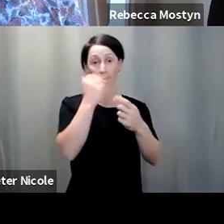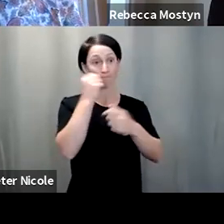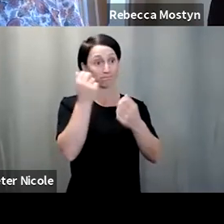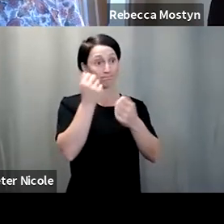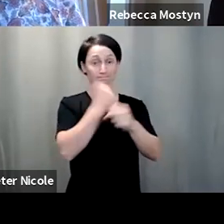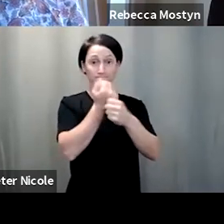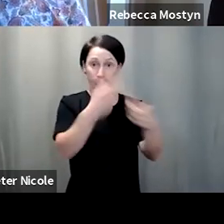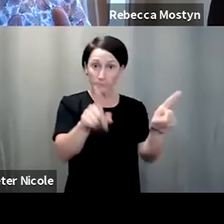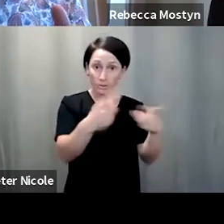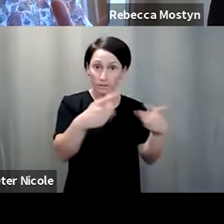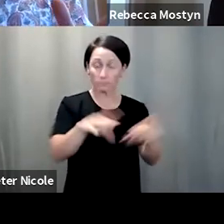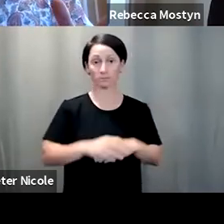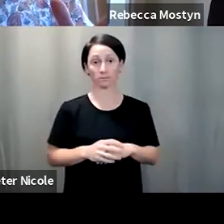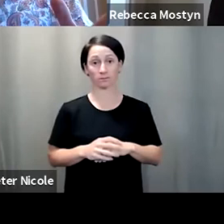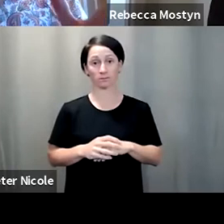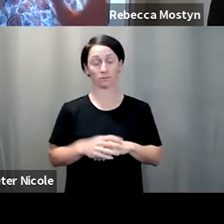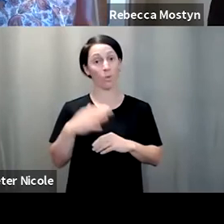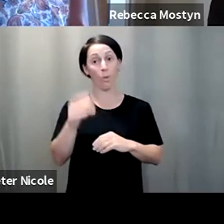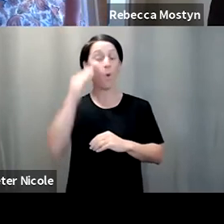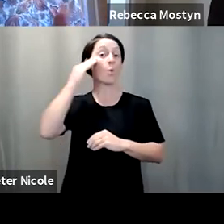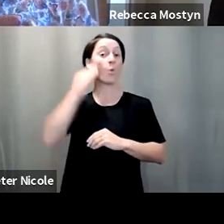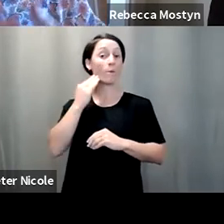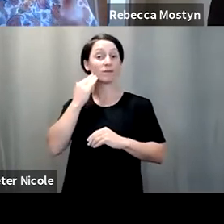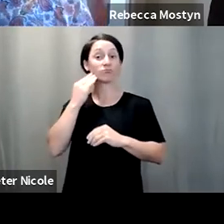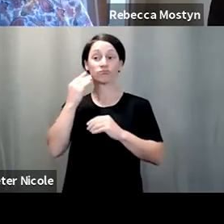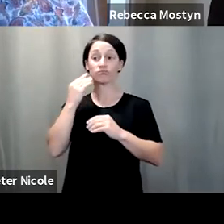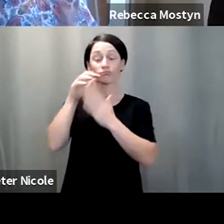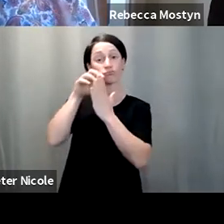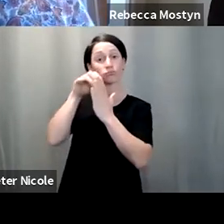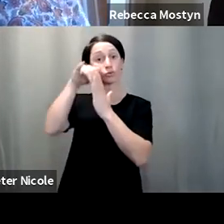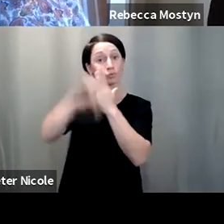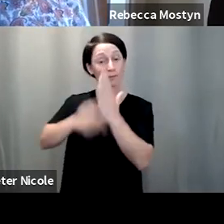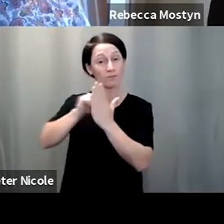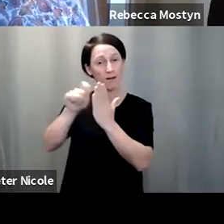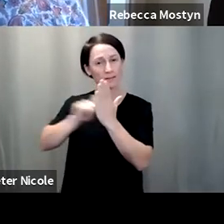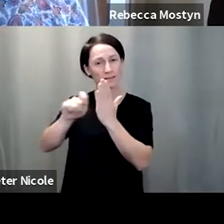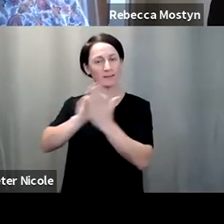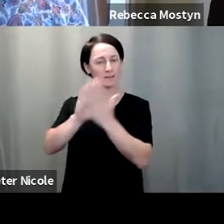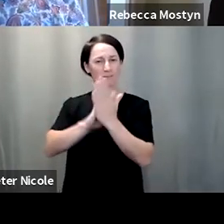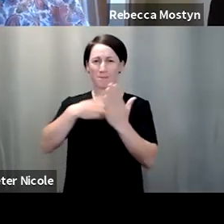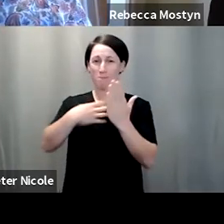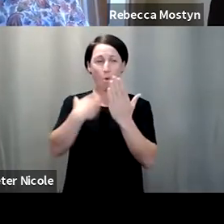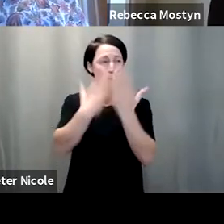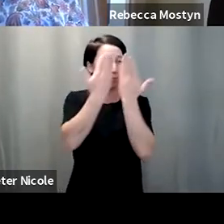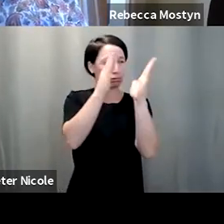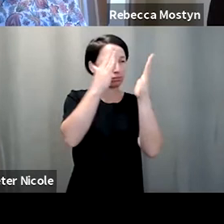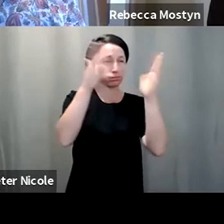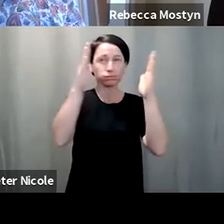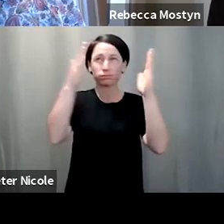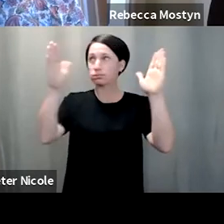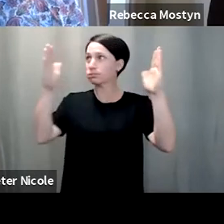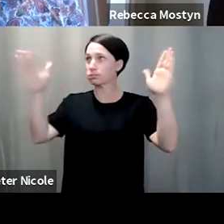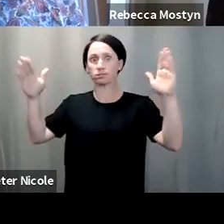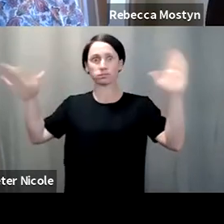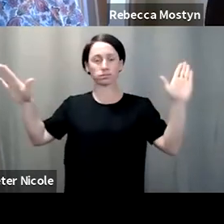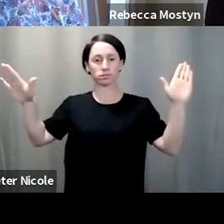many opportunities to expose people to a broader aesthetic array of influences